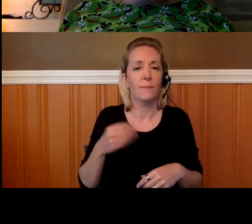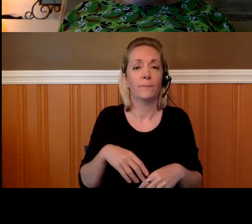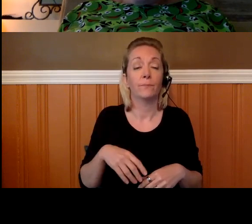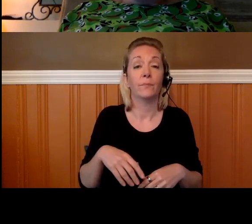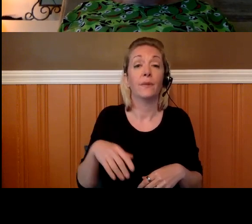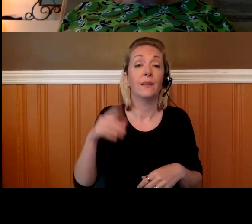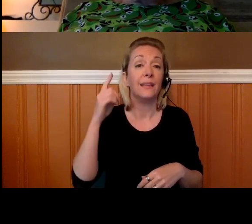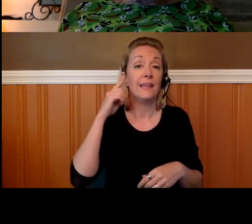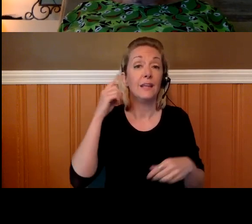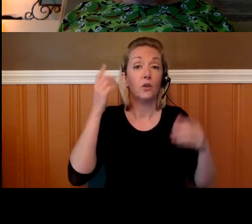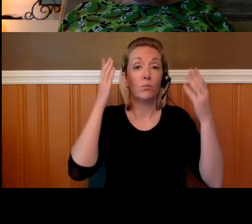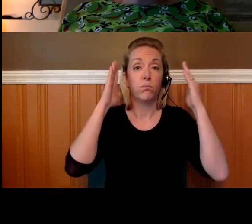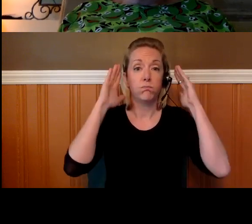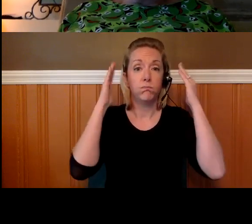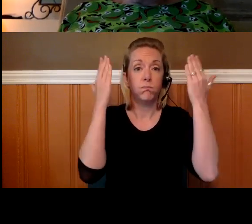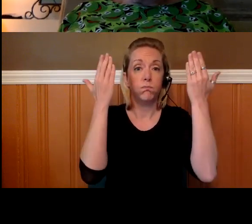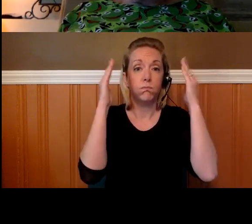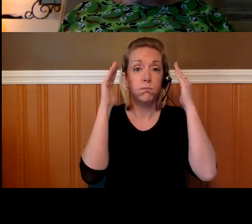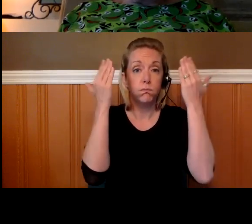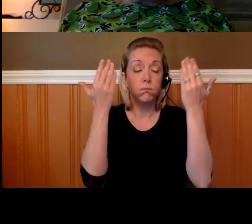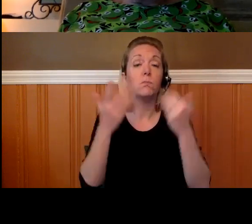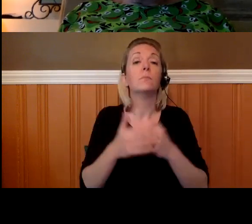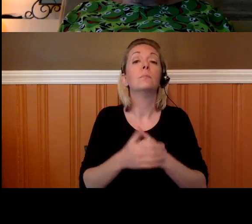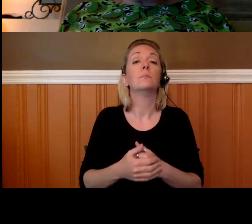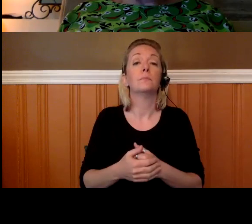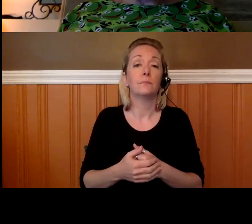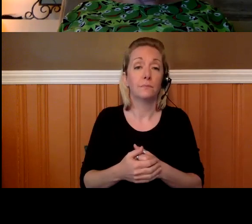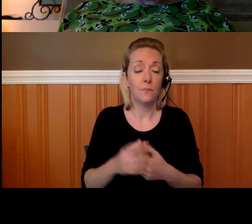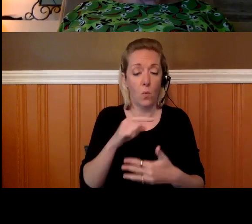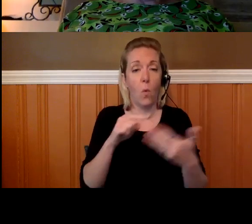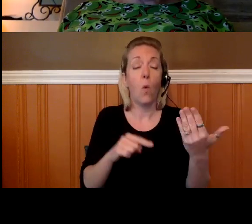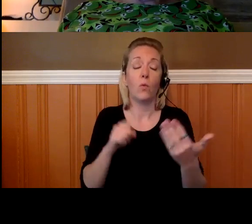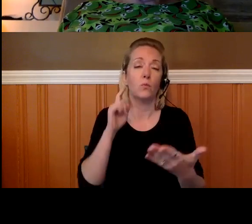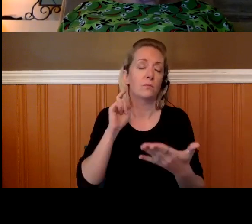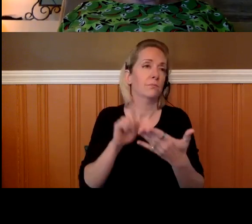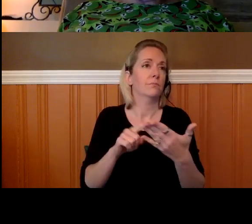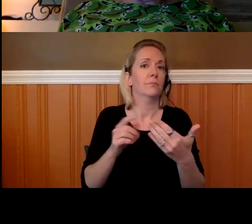Ears, Okay. trunk, legs, and ears. Eyes.